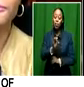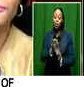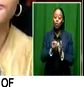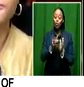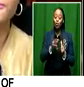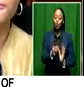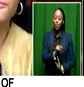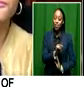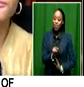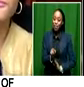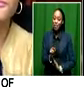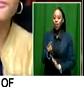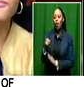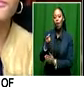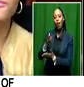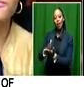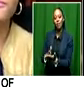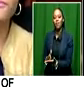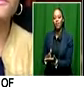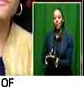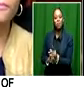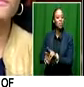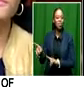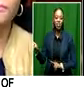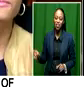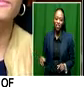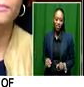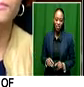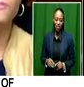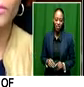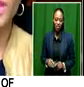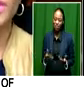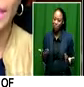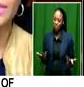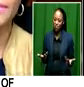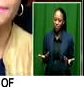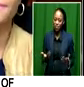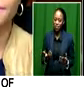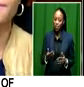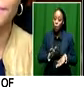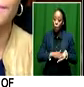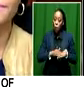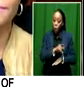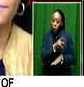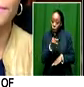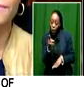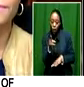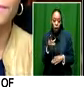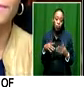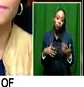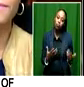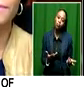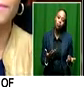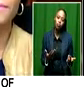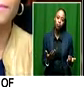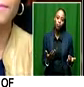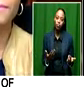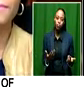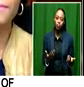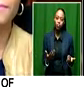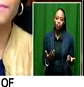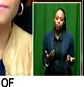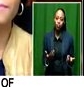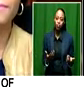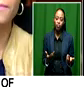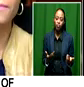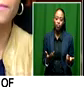students that take maths, only half of them pass maths, and the rest are, in a way, made to drop